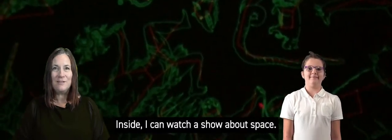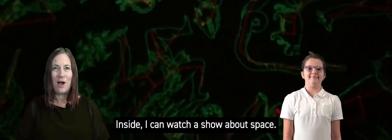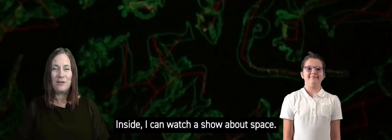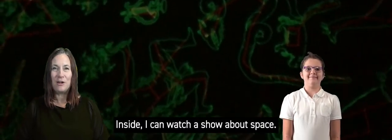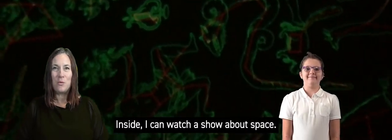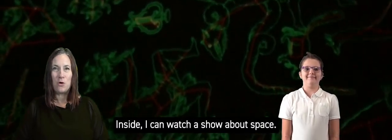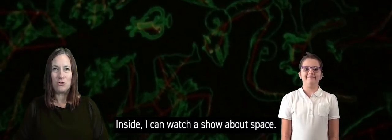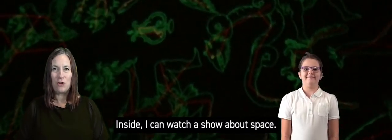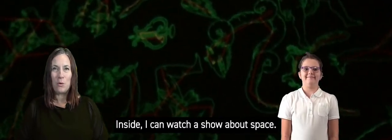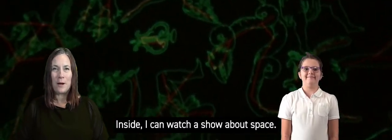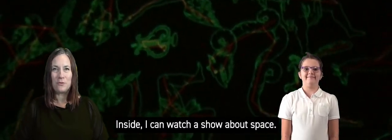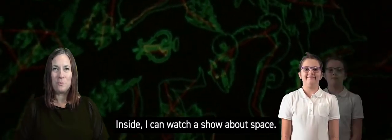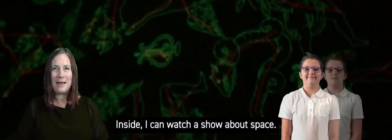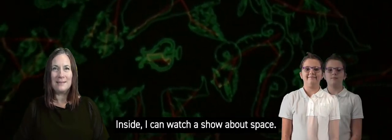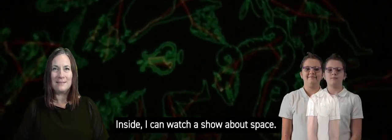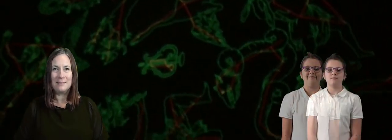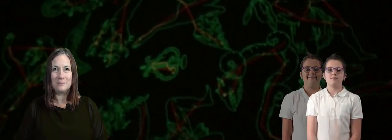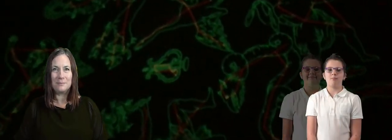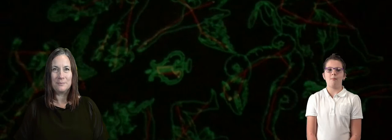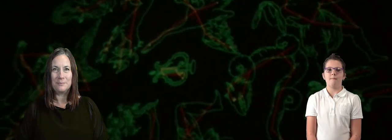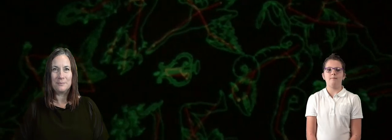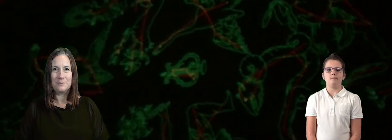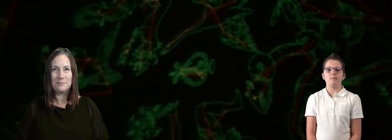Inside I can watch a show about space.